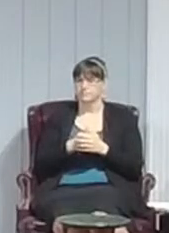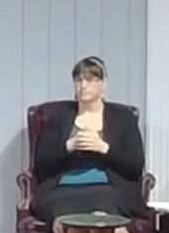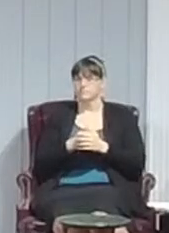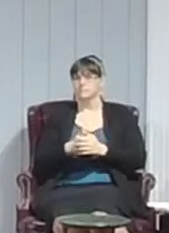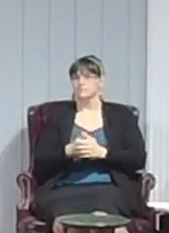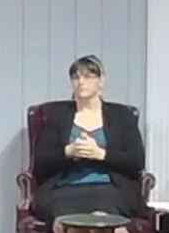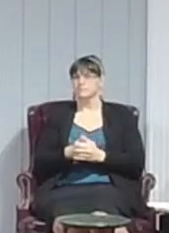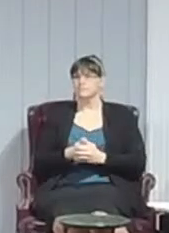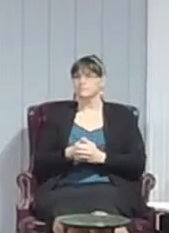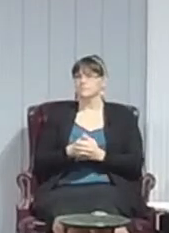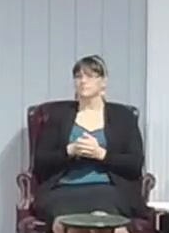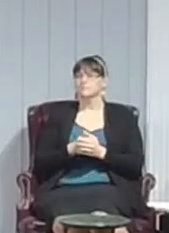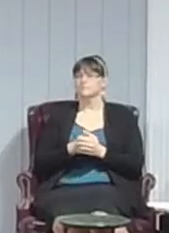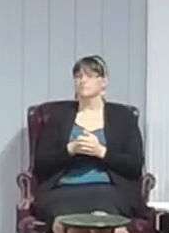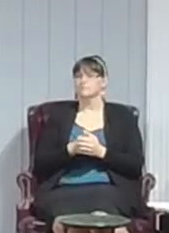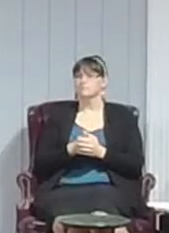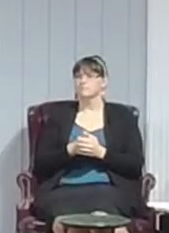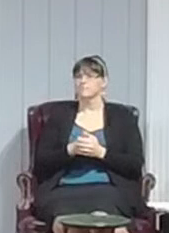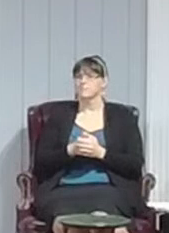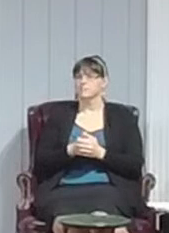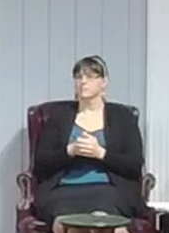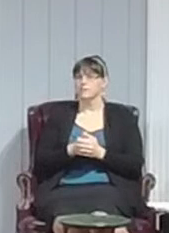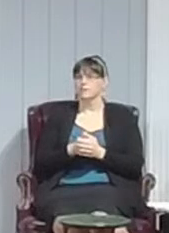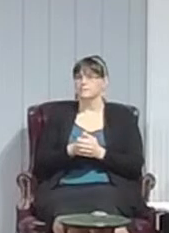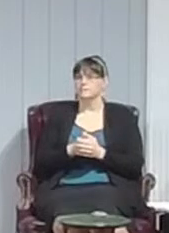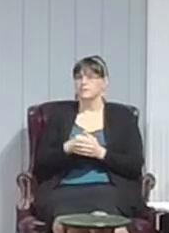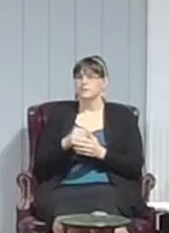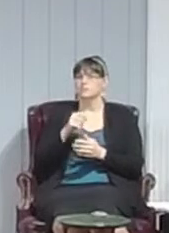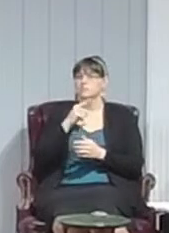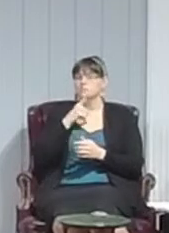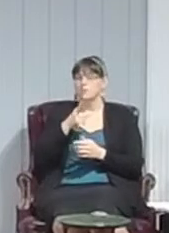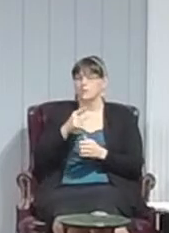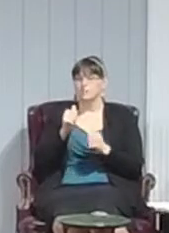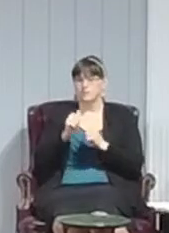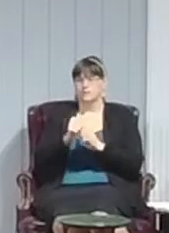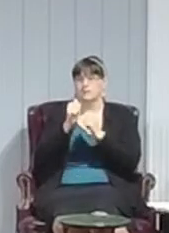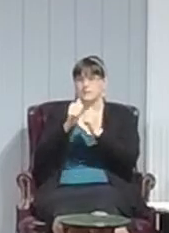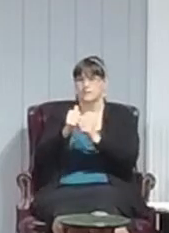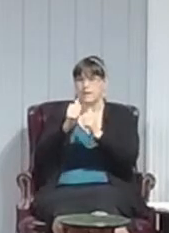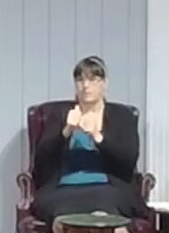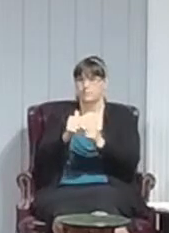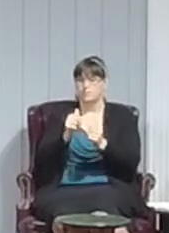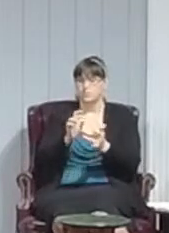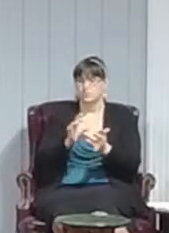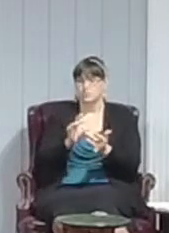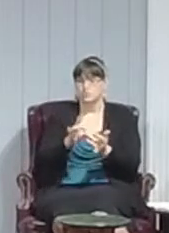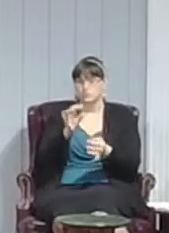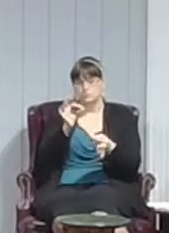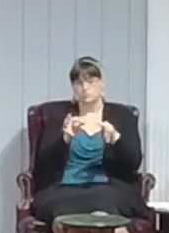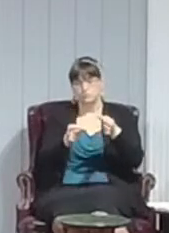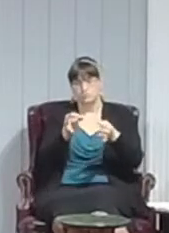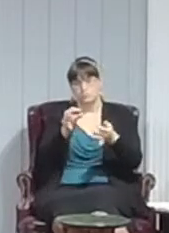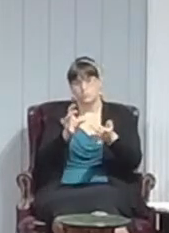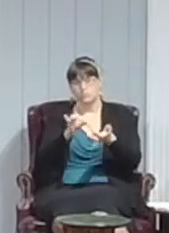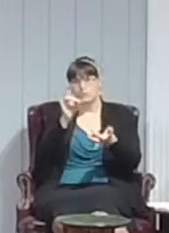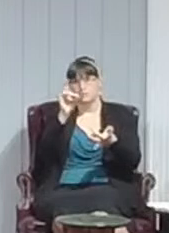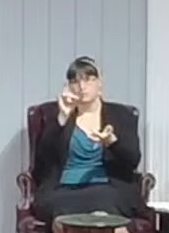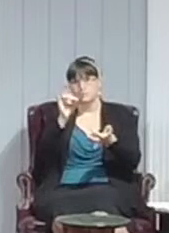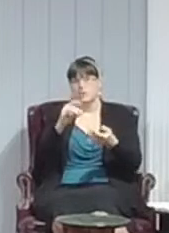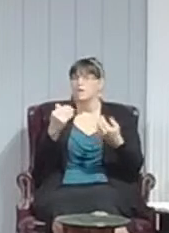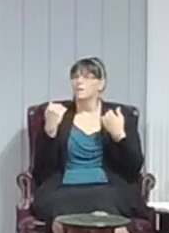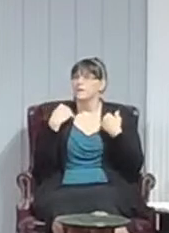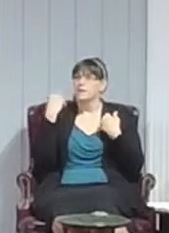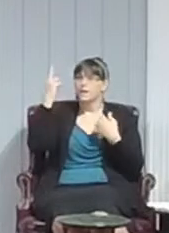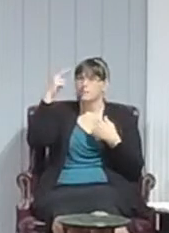troubled in this world. And so it was up to them. They had reason to be troubled in their day,